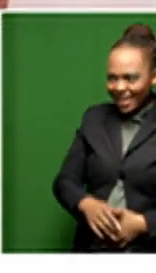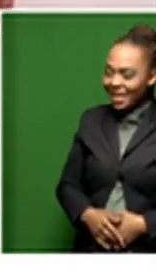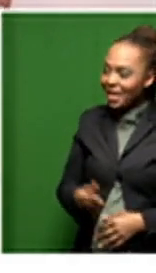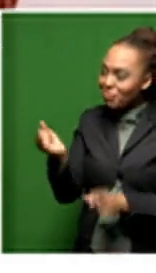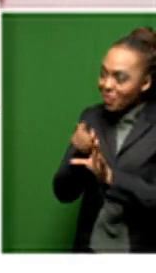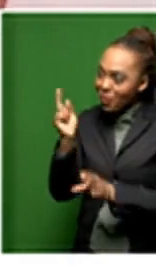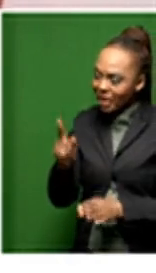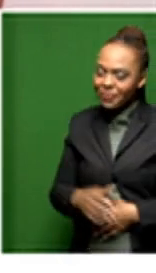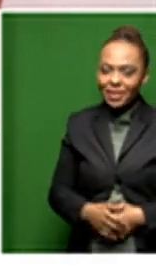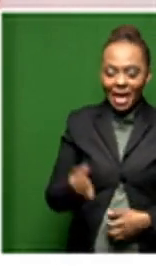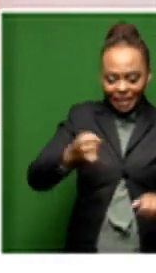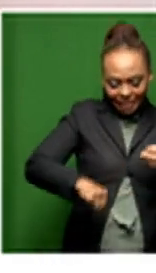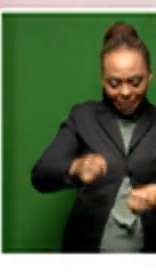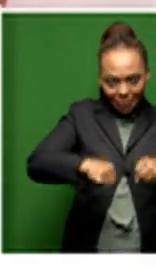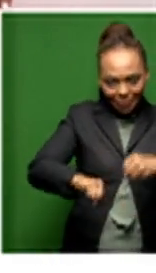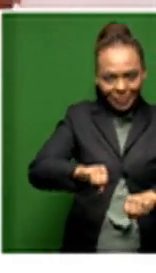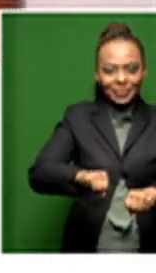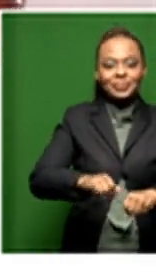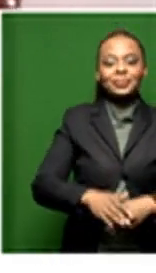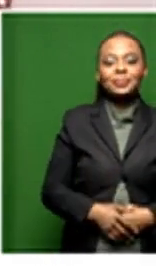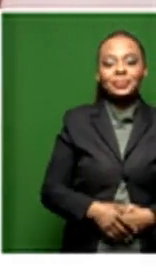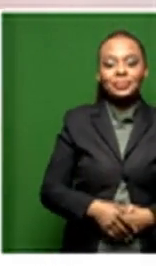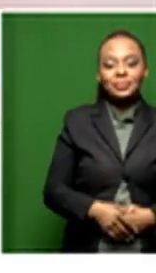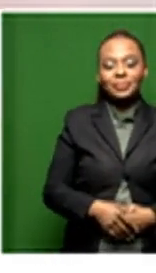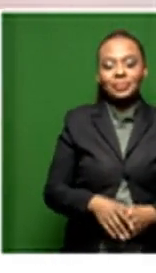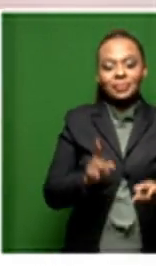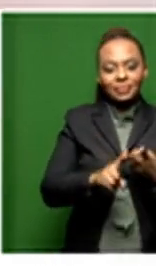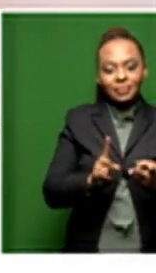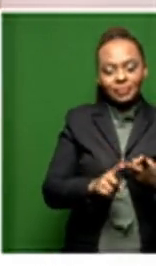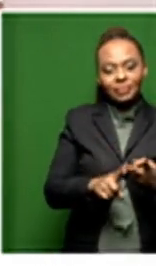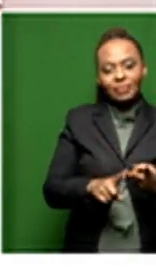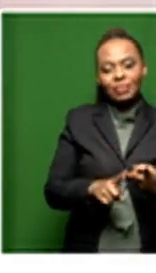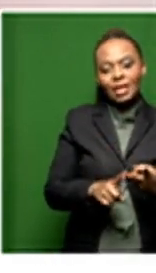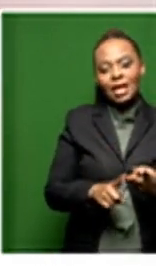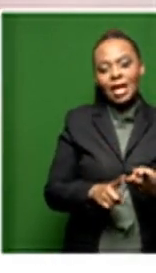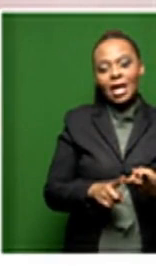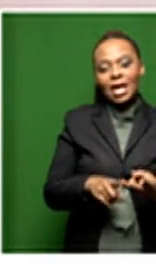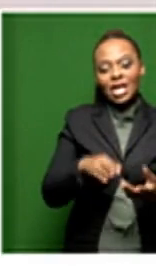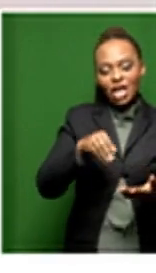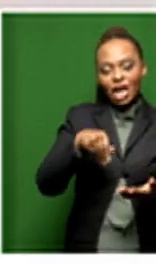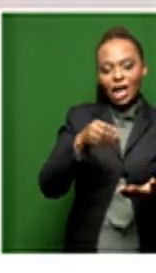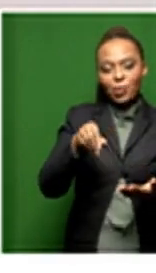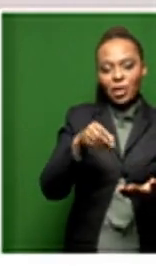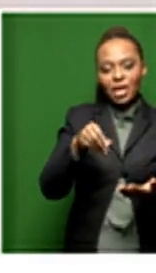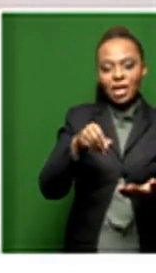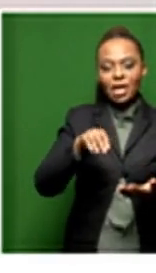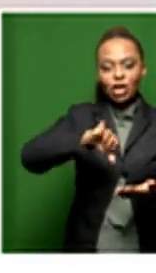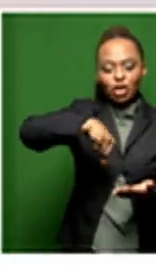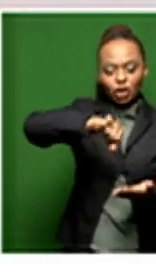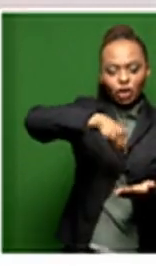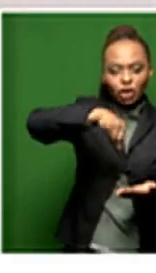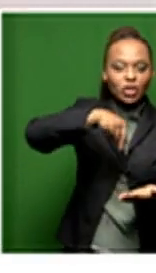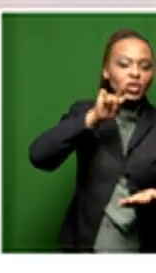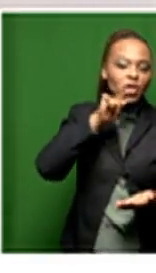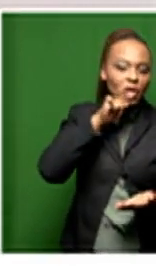We're having samp, my favorite. And we're going to have some creamy chicken, moroho, and